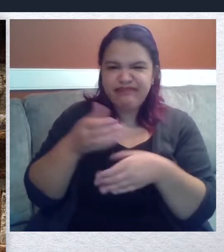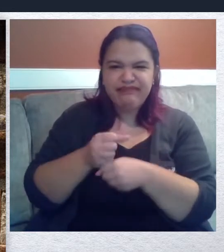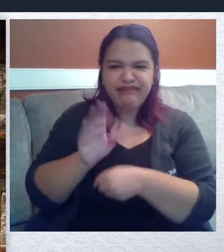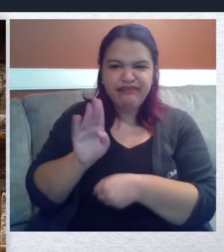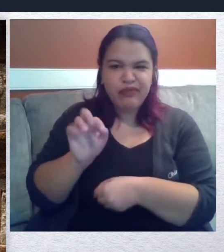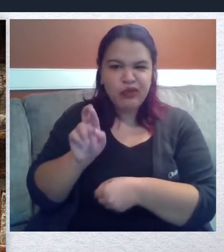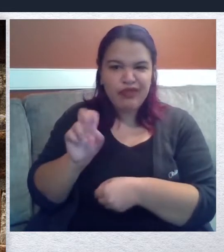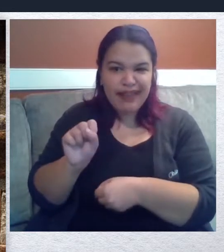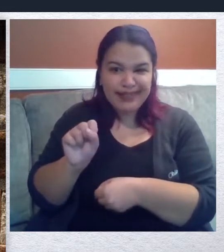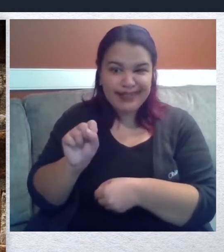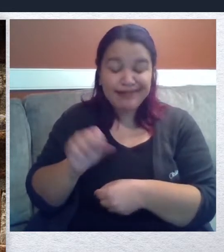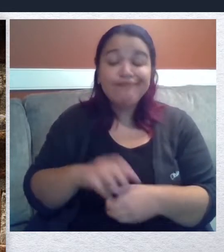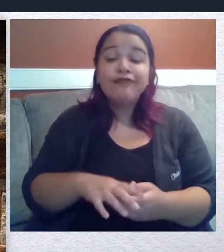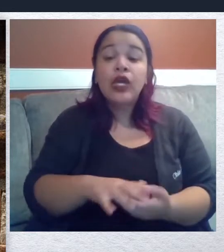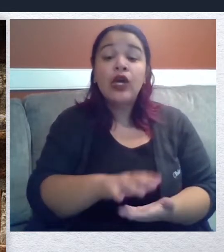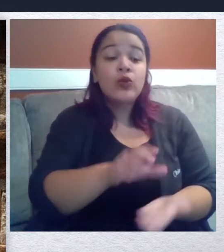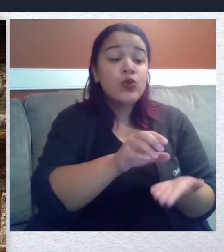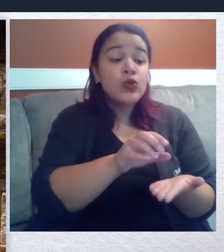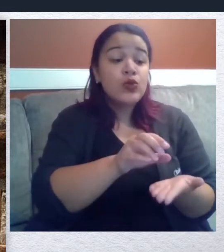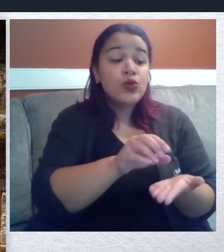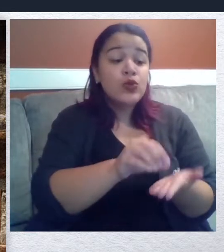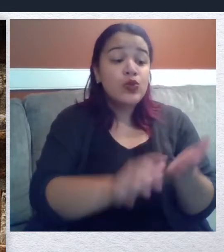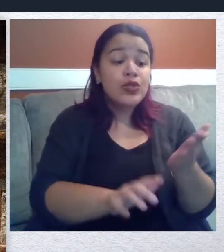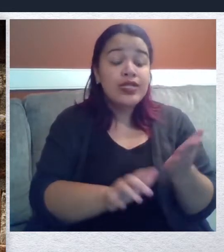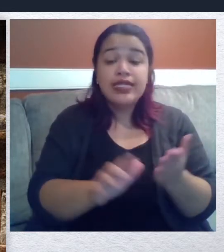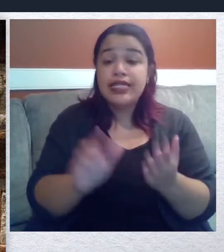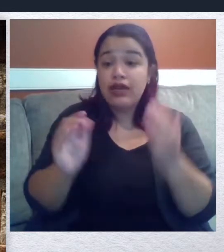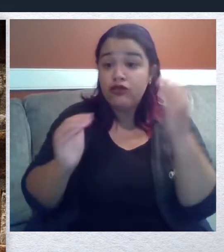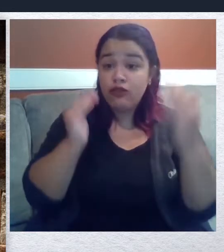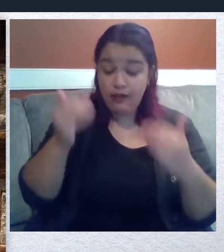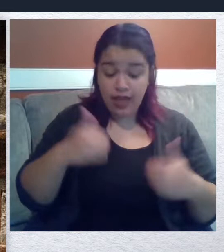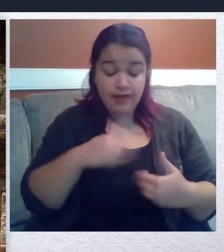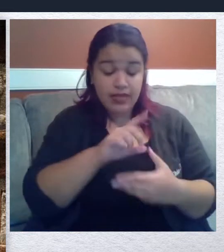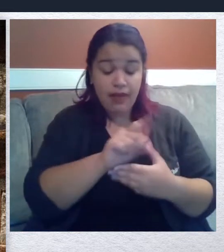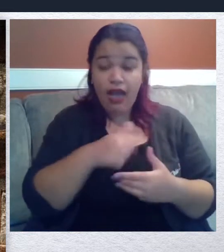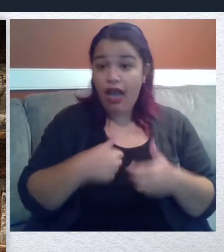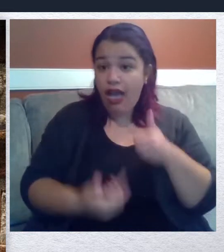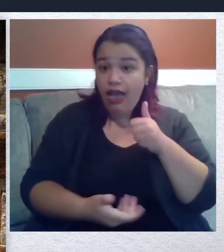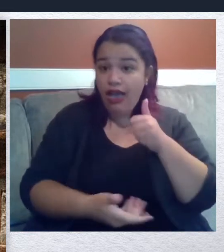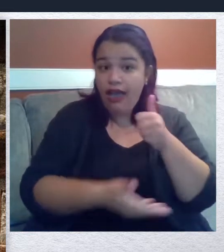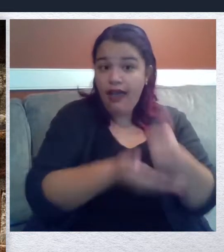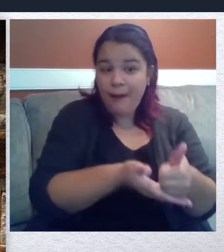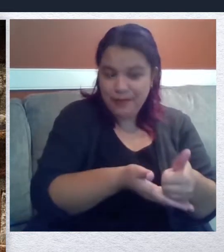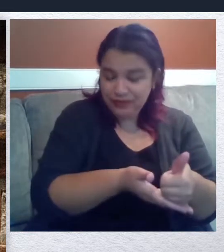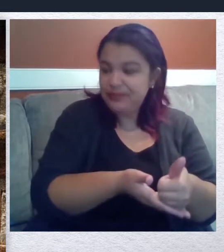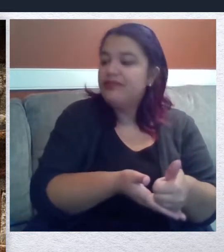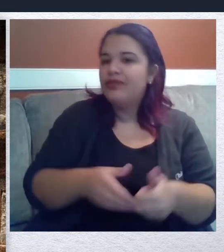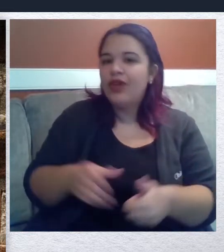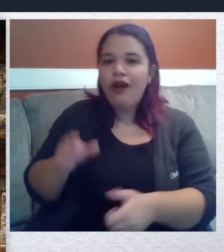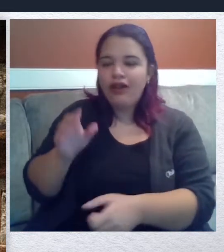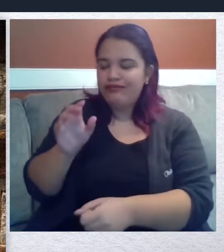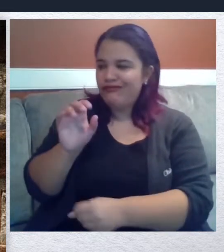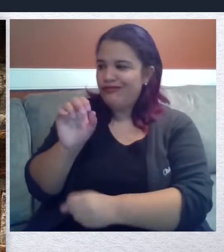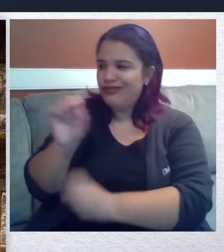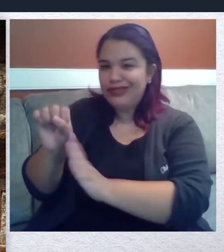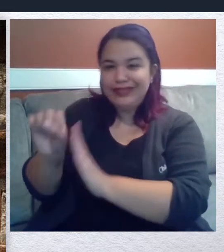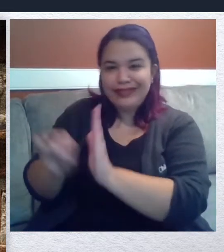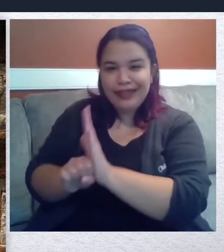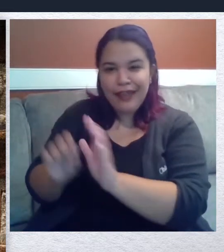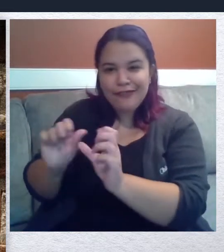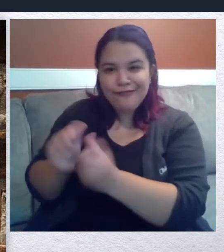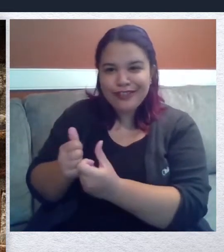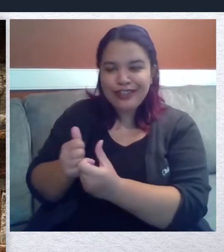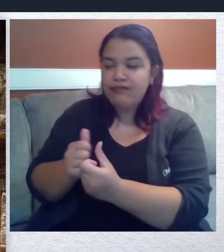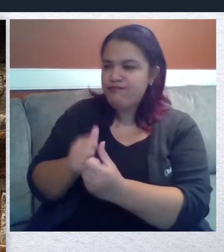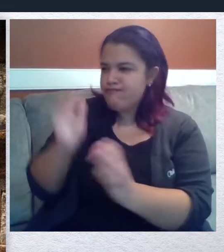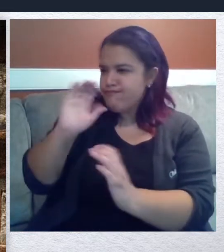with disabilities in finding permanent employment with the state of Ohio through our apprenticeship program, as well